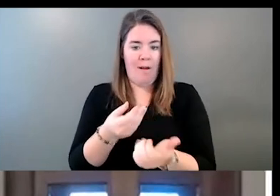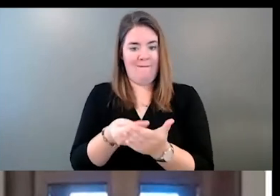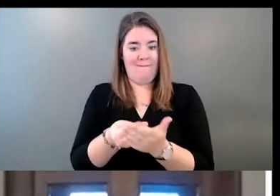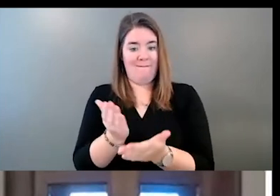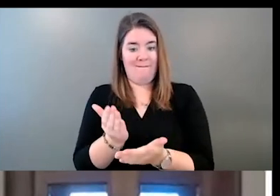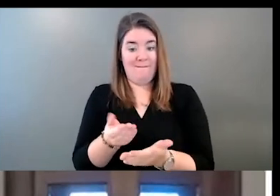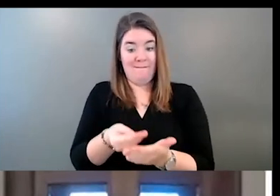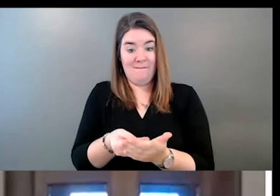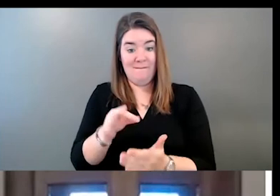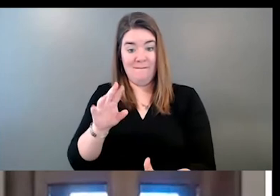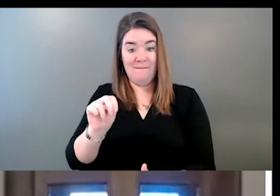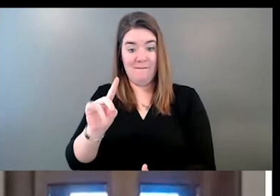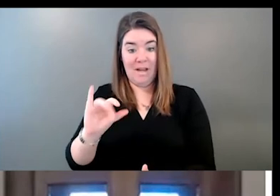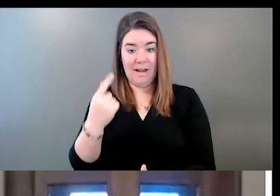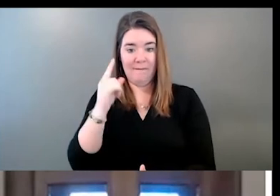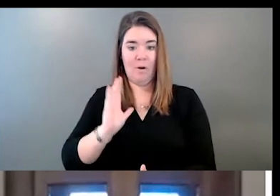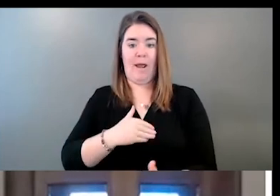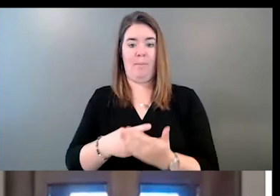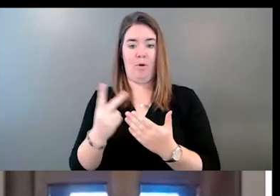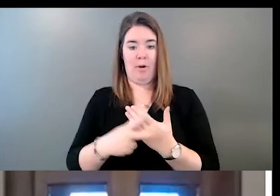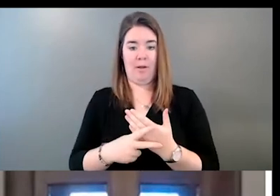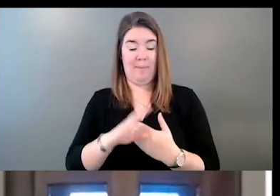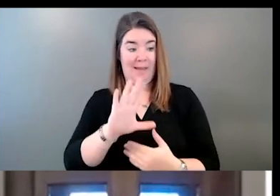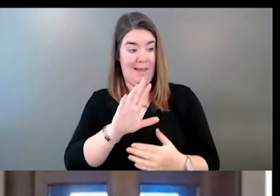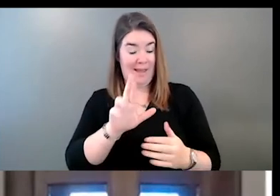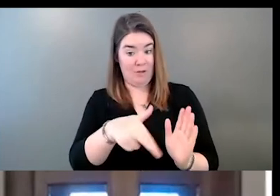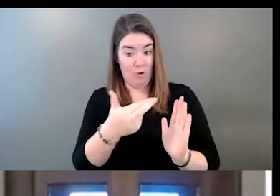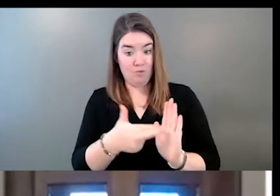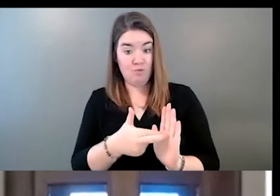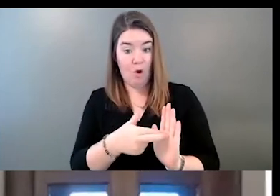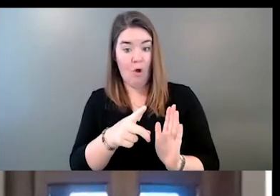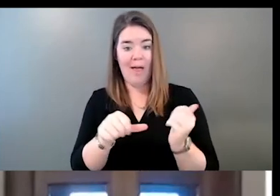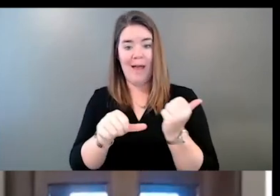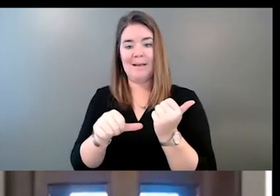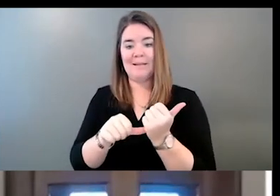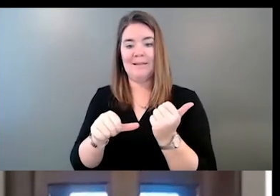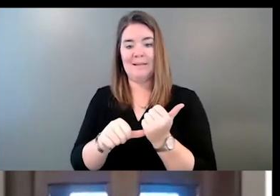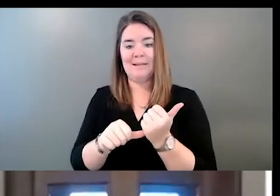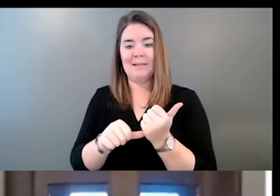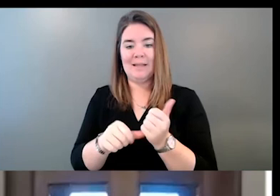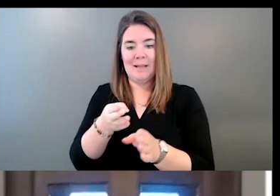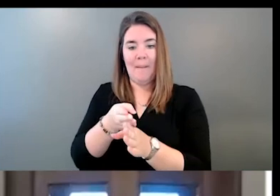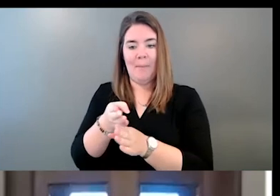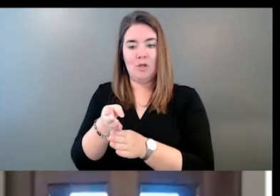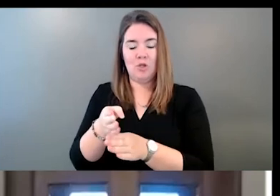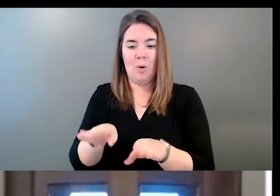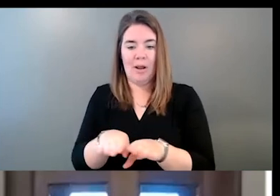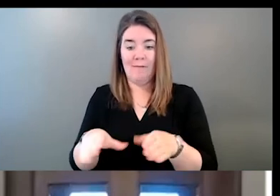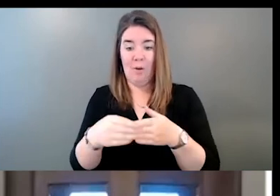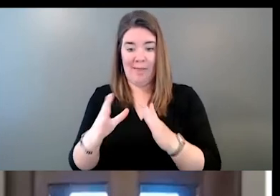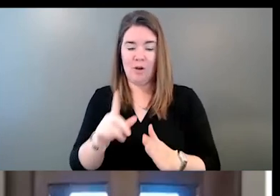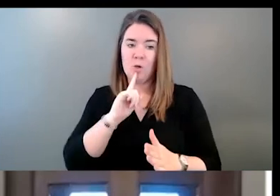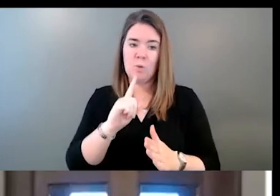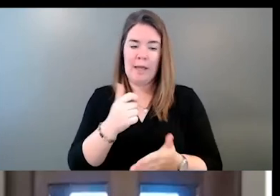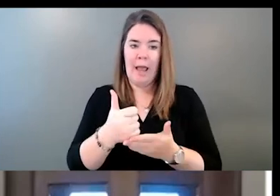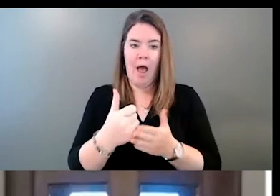programs. He used his leadership role as Assistant Majority Floor Leader to support our funding.